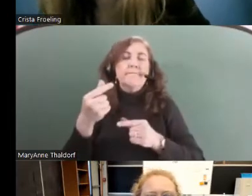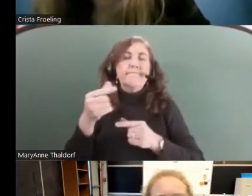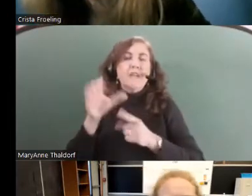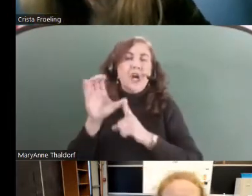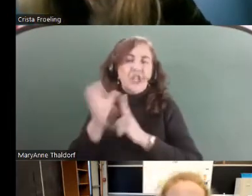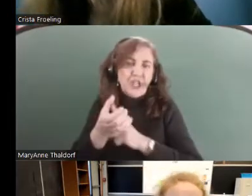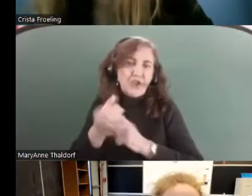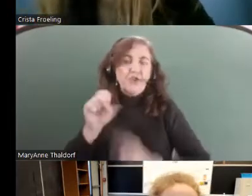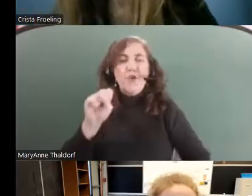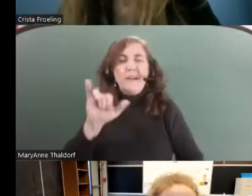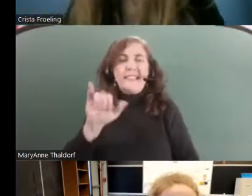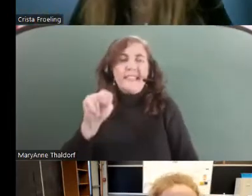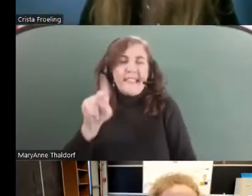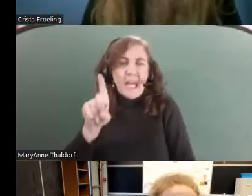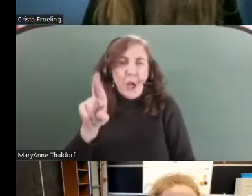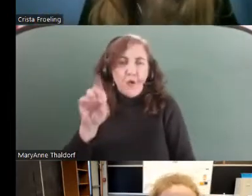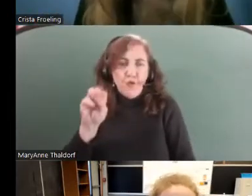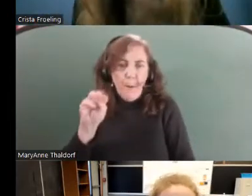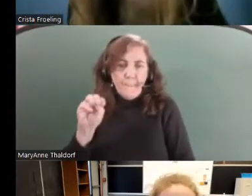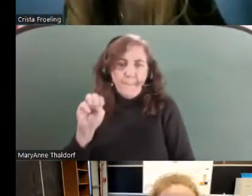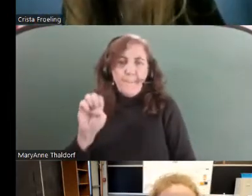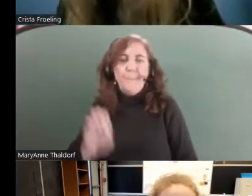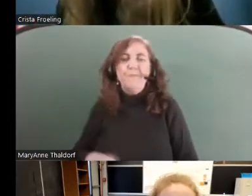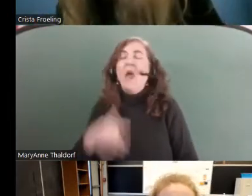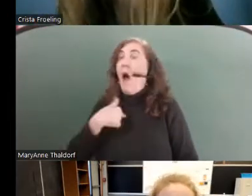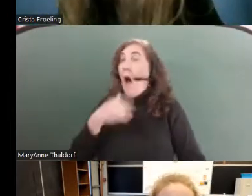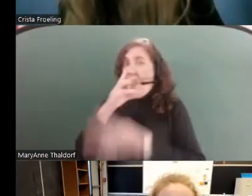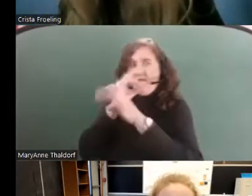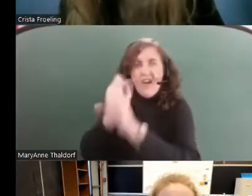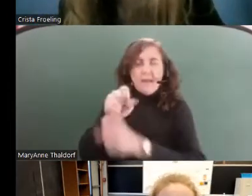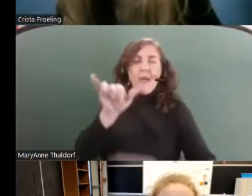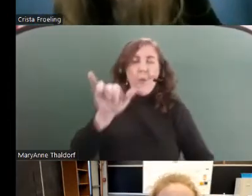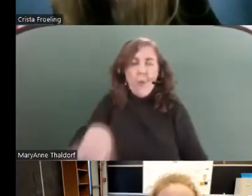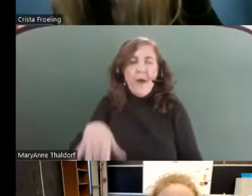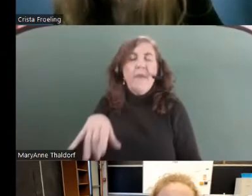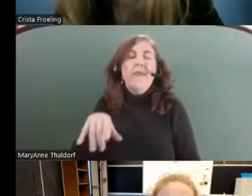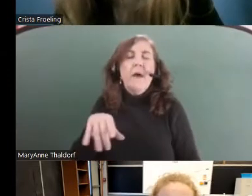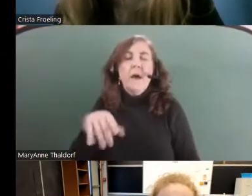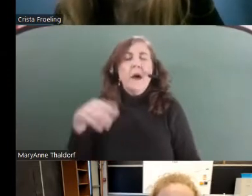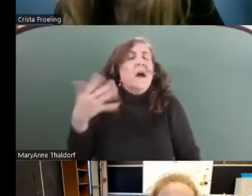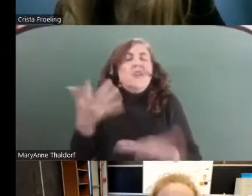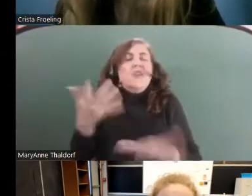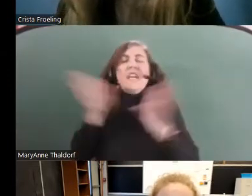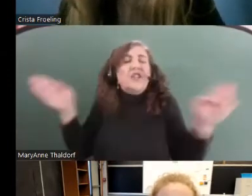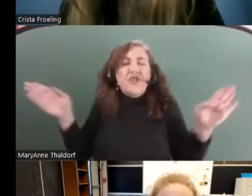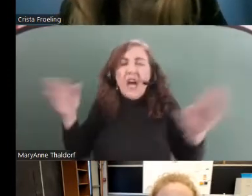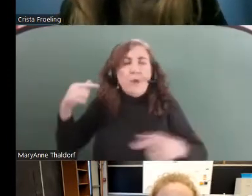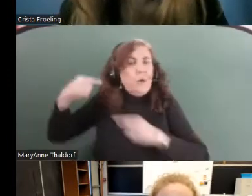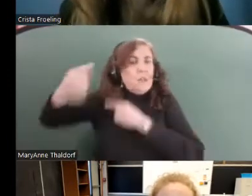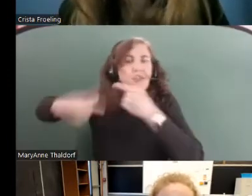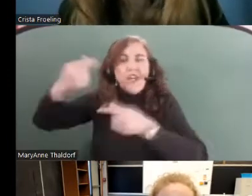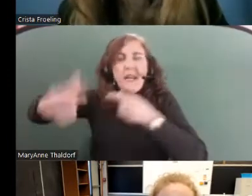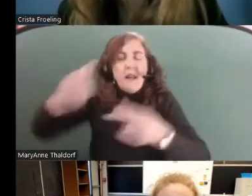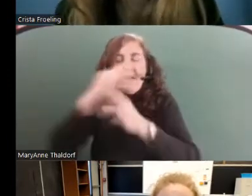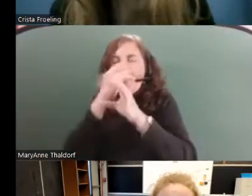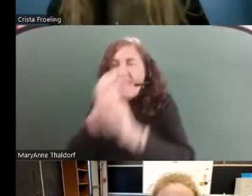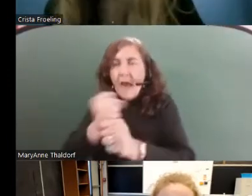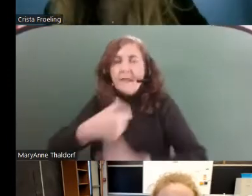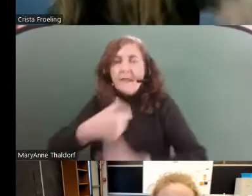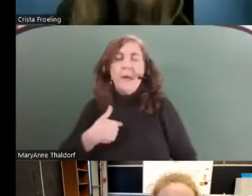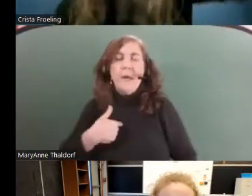syndrome. Yeah, I'm fascinated by it with genetics just on their own. But I was also told